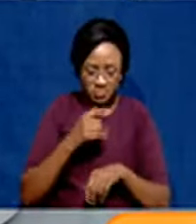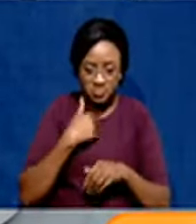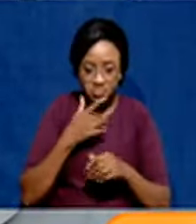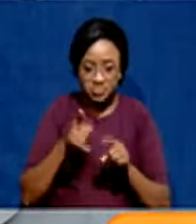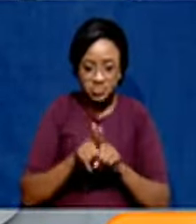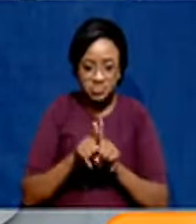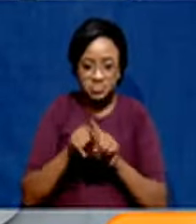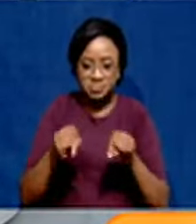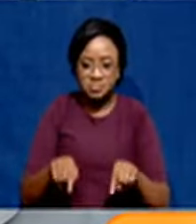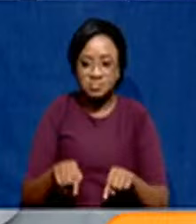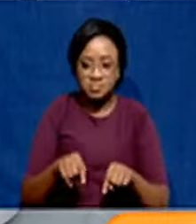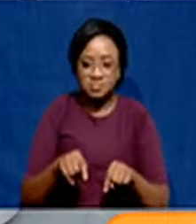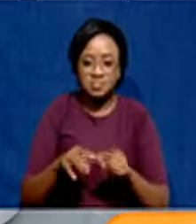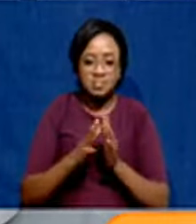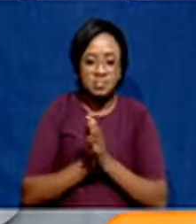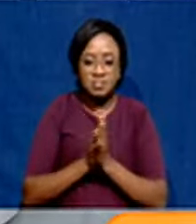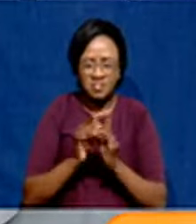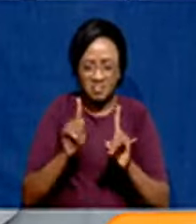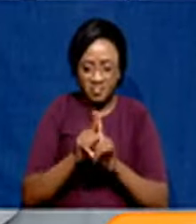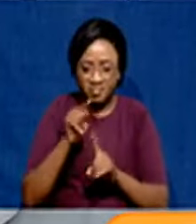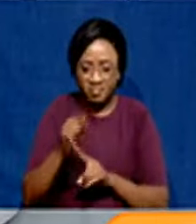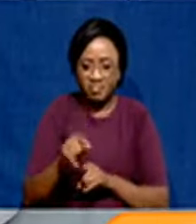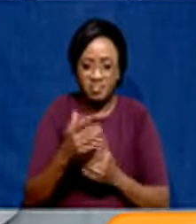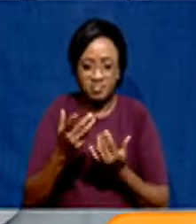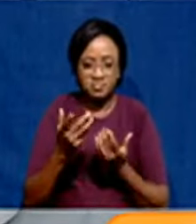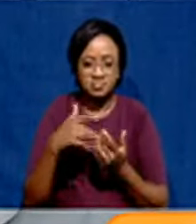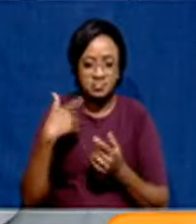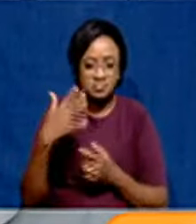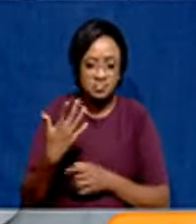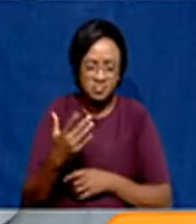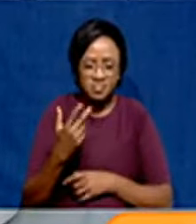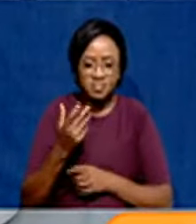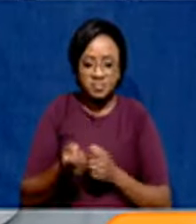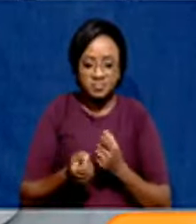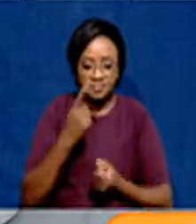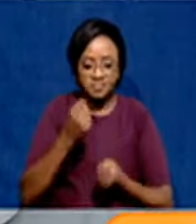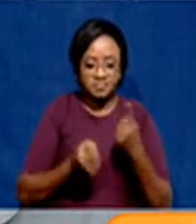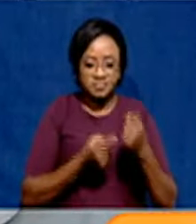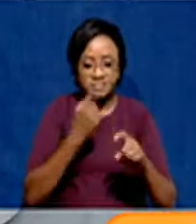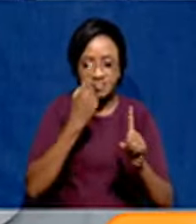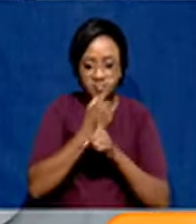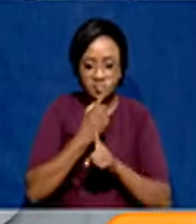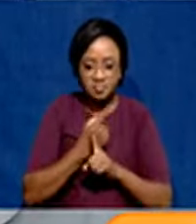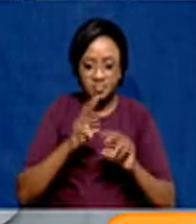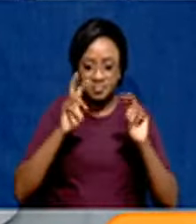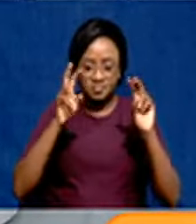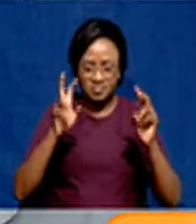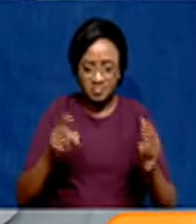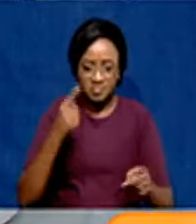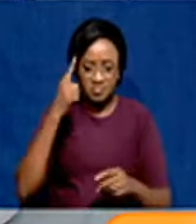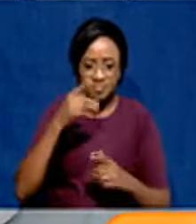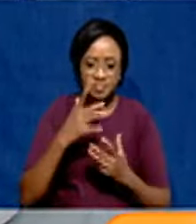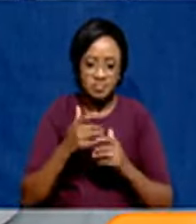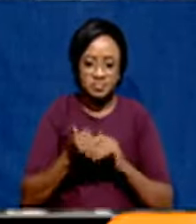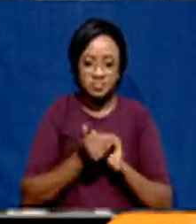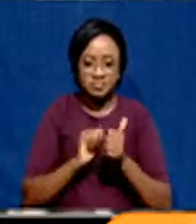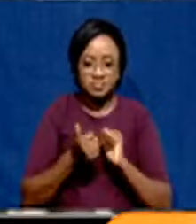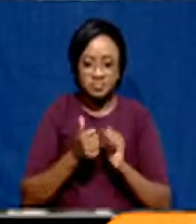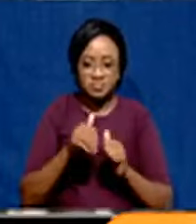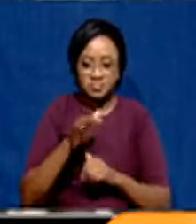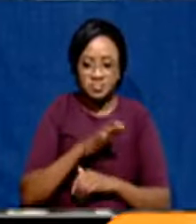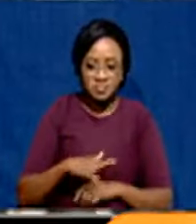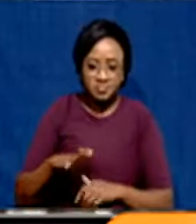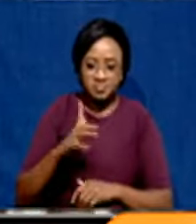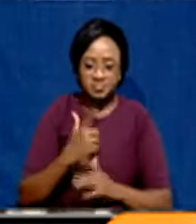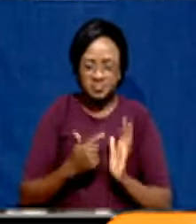an incident like this tends to bring out the rest of the issues that are around the athletic space, the life